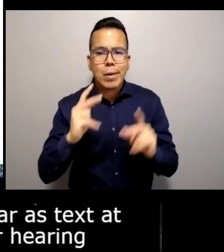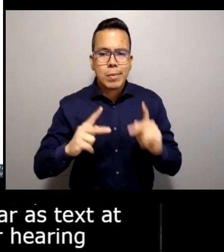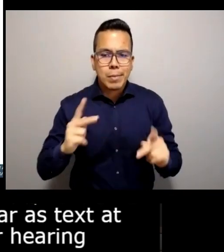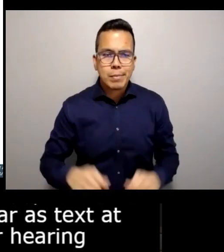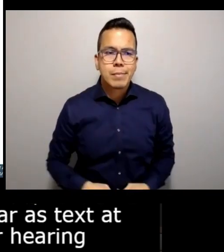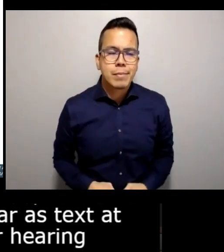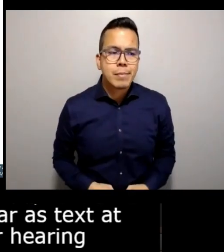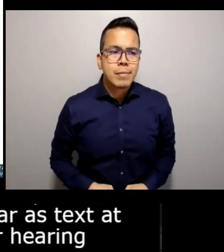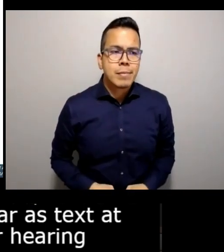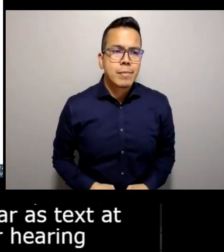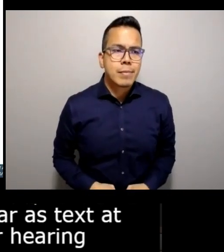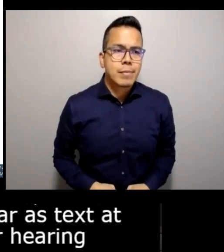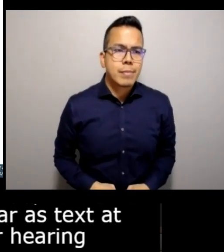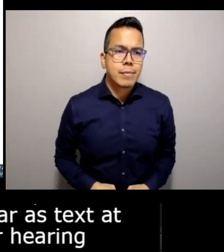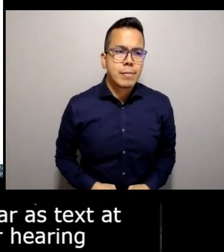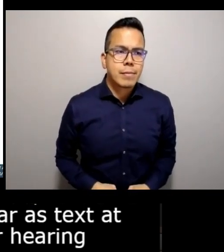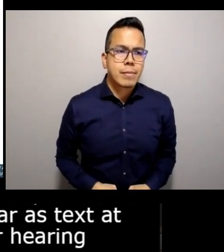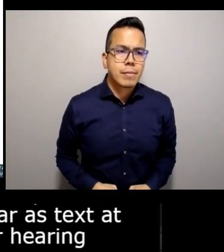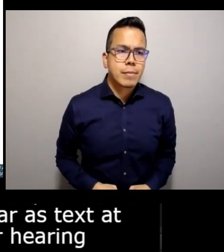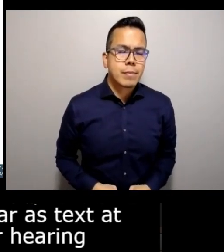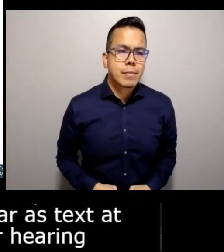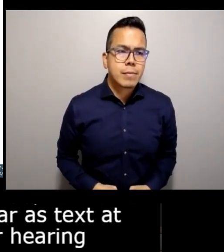Captions should describe